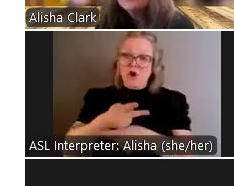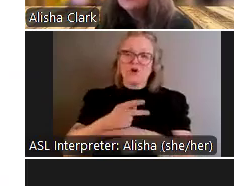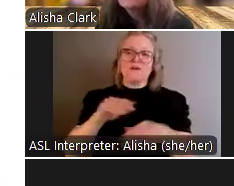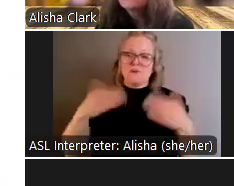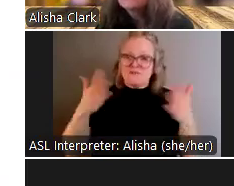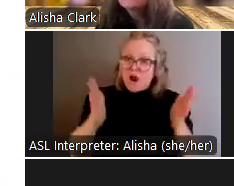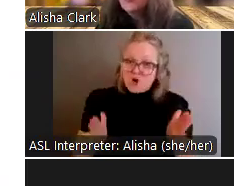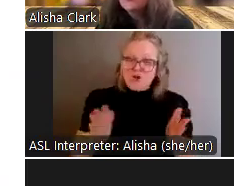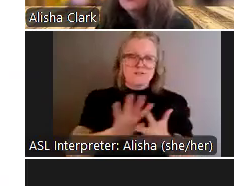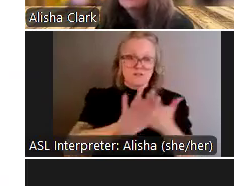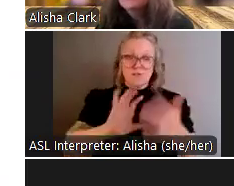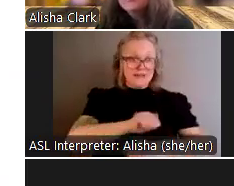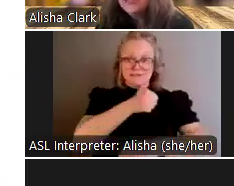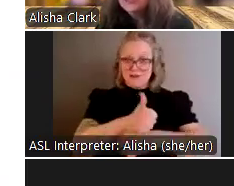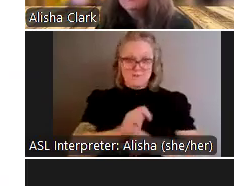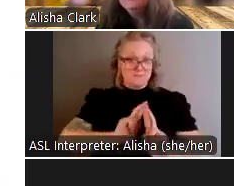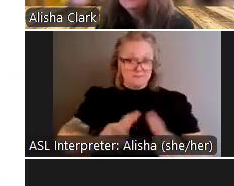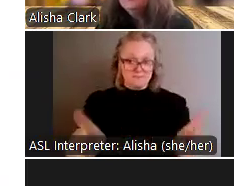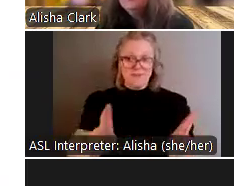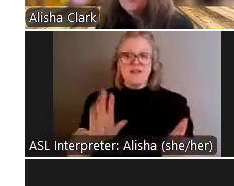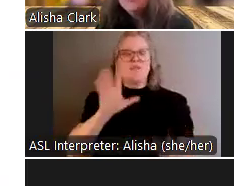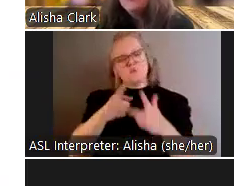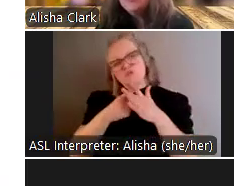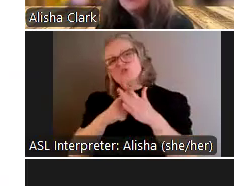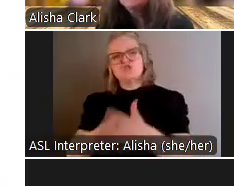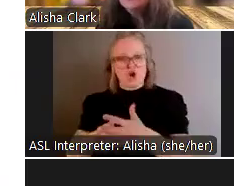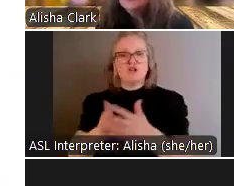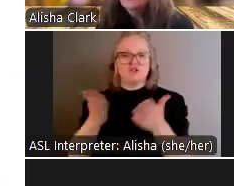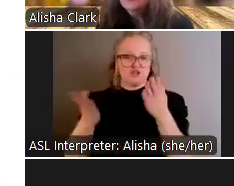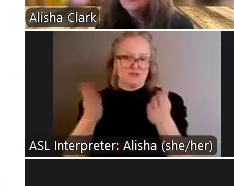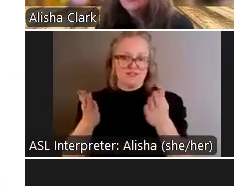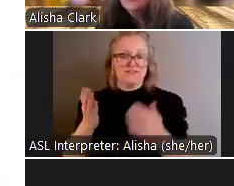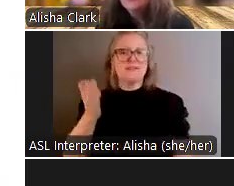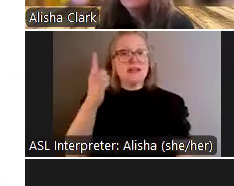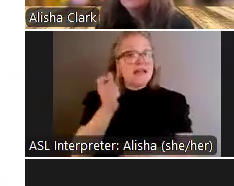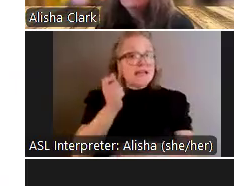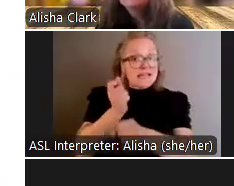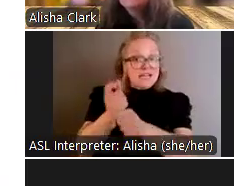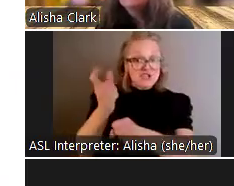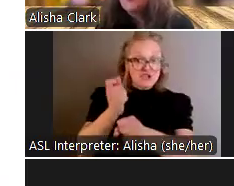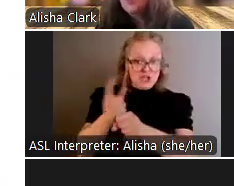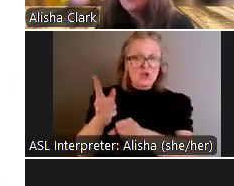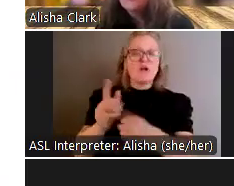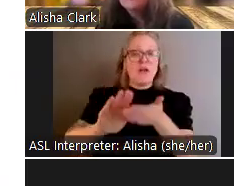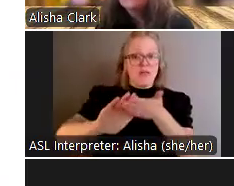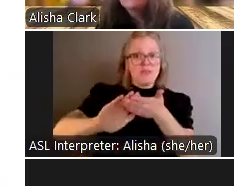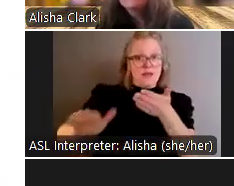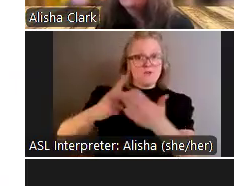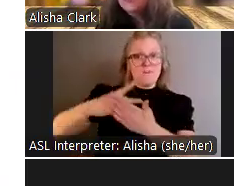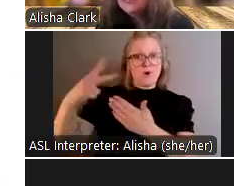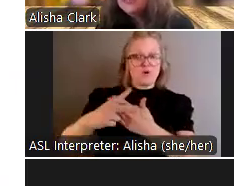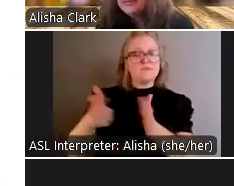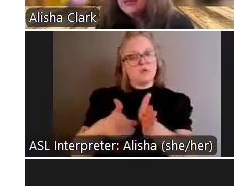that is when services are going to begin. Now, each year, the waivers do require a